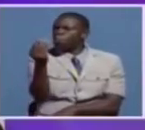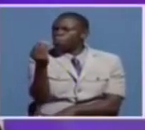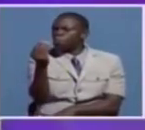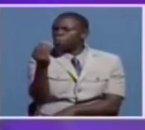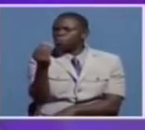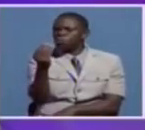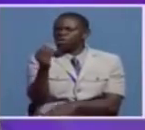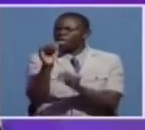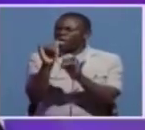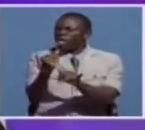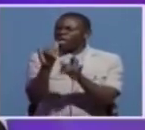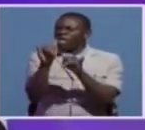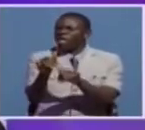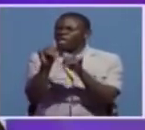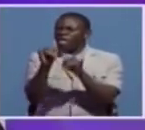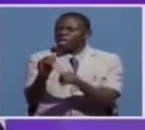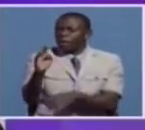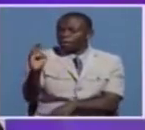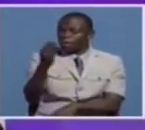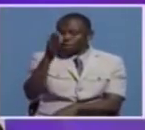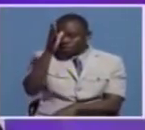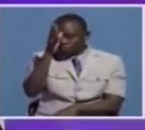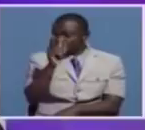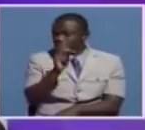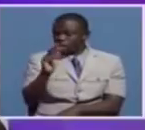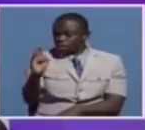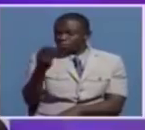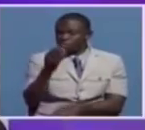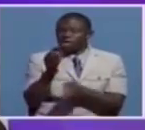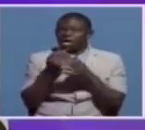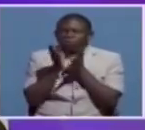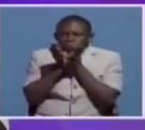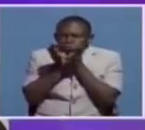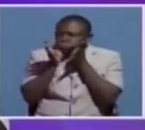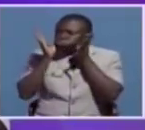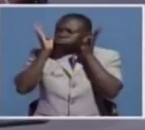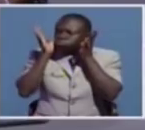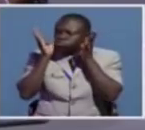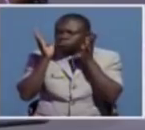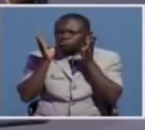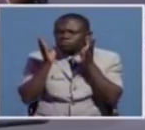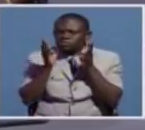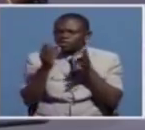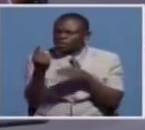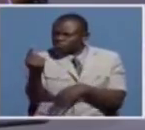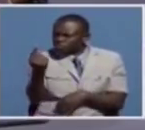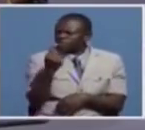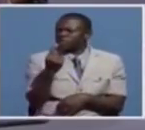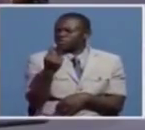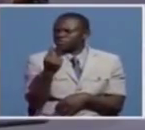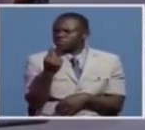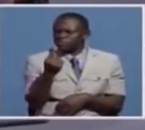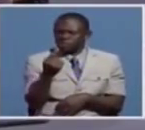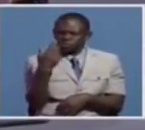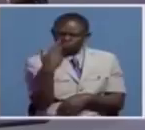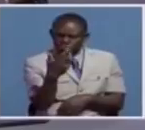he screamed and shut the door, and went to shout to went to tell my mom that Pali Chimuntu Panse. I thought that was you. No,